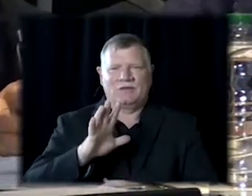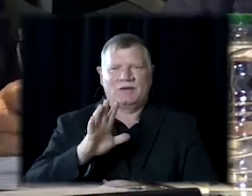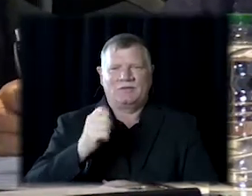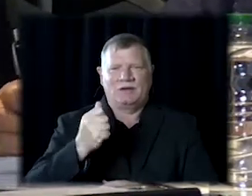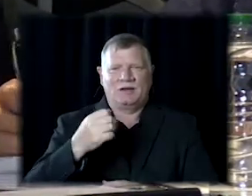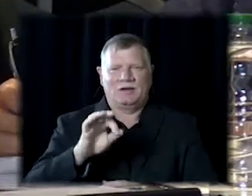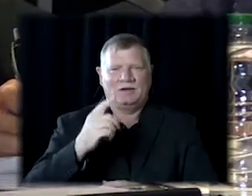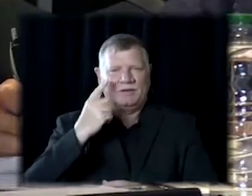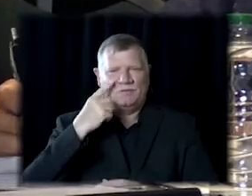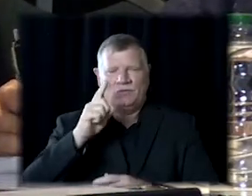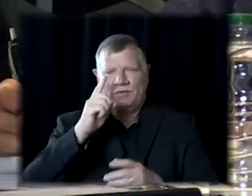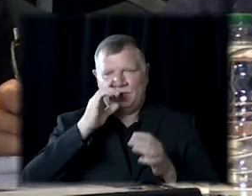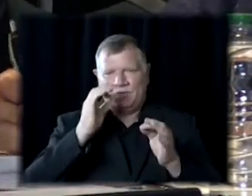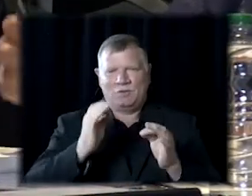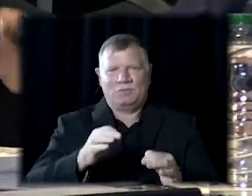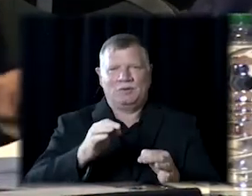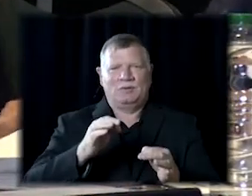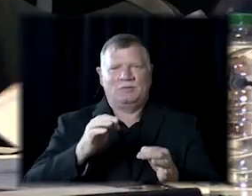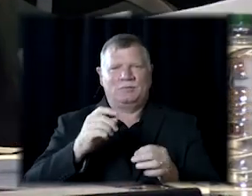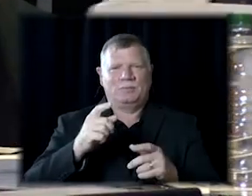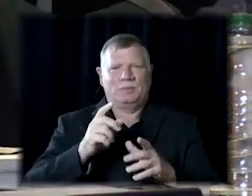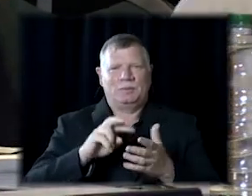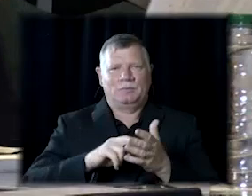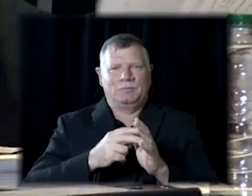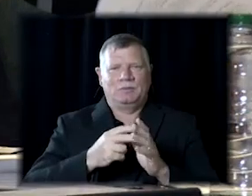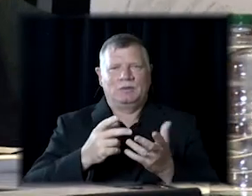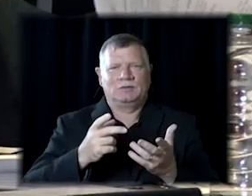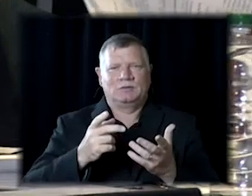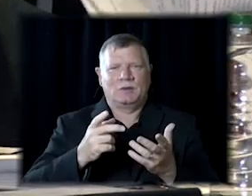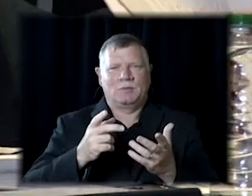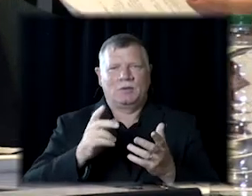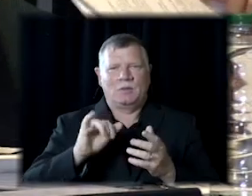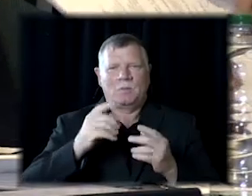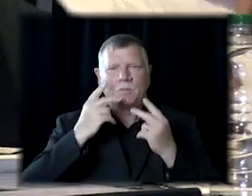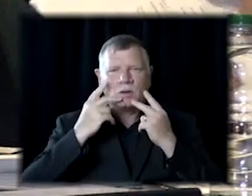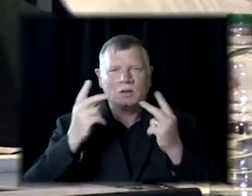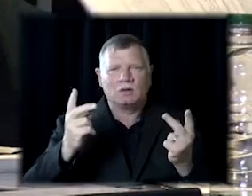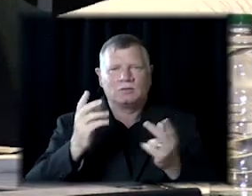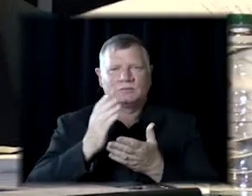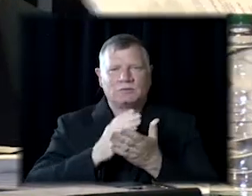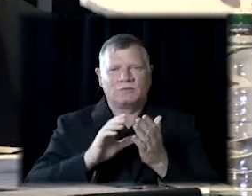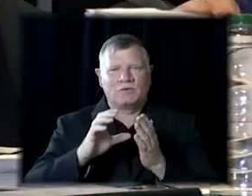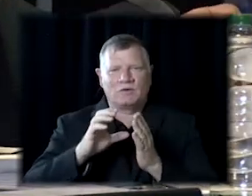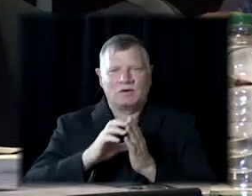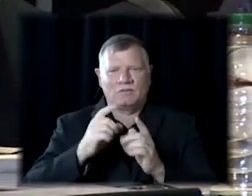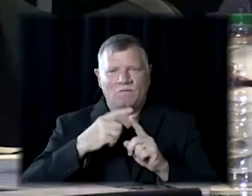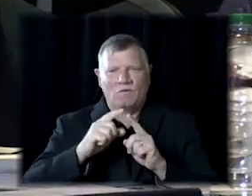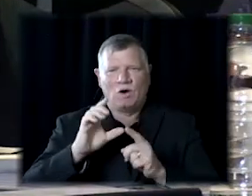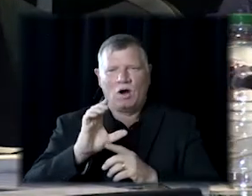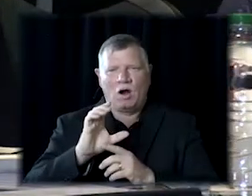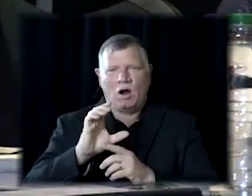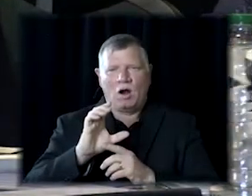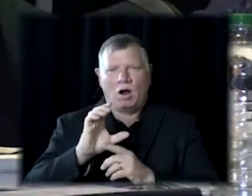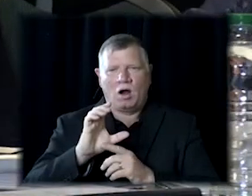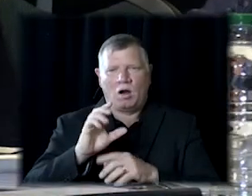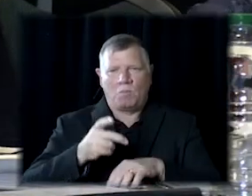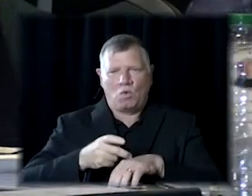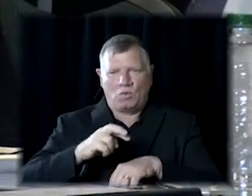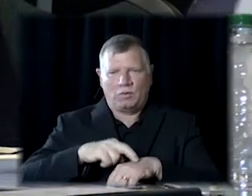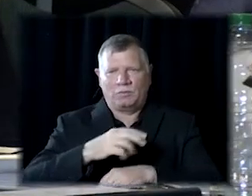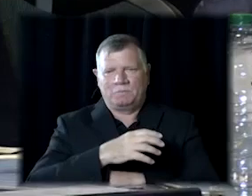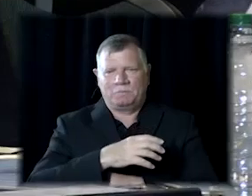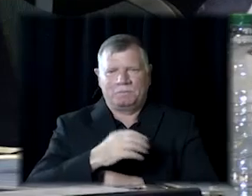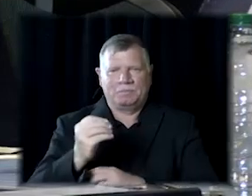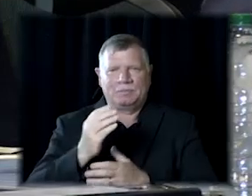PROMESA provides that the term territorial instrumentality means, among others, any political subdivision of the Commonwealth of Puerto Rico, and